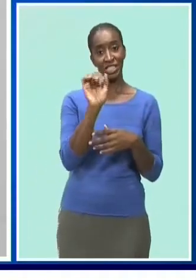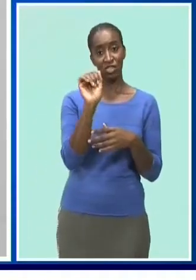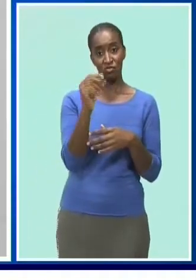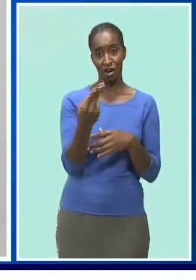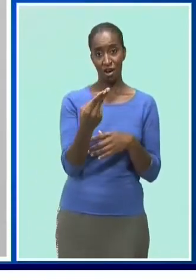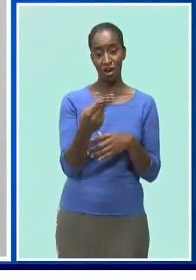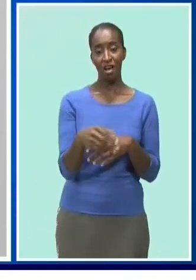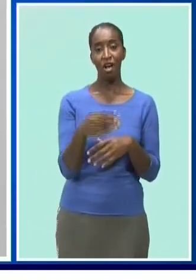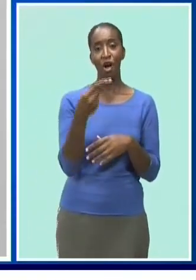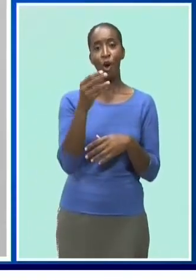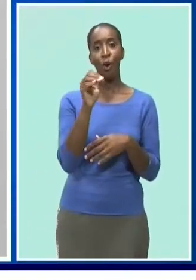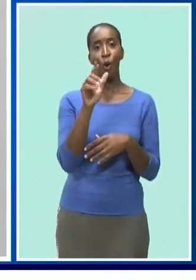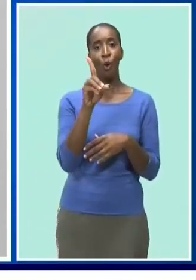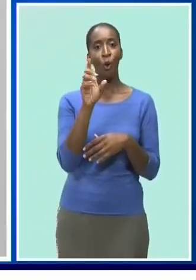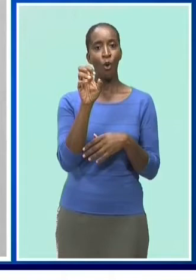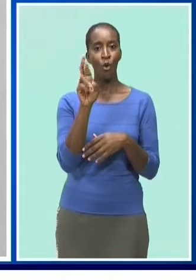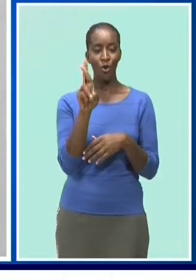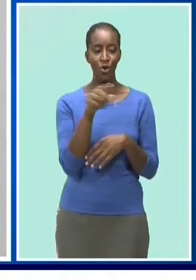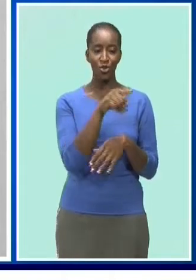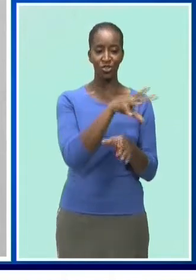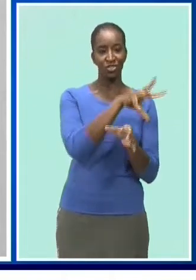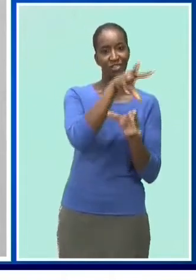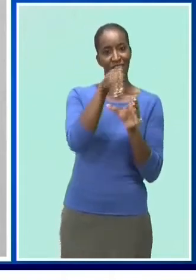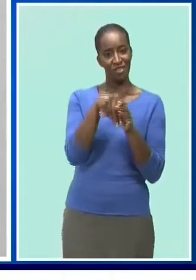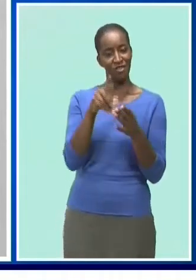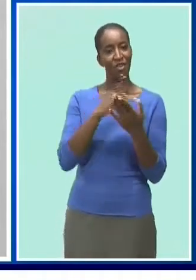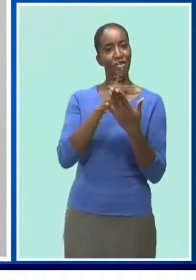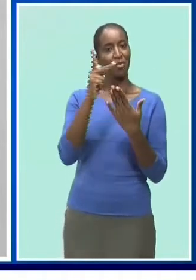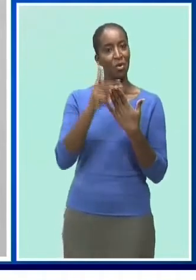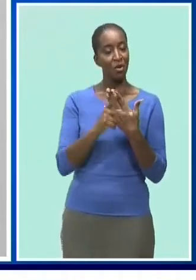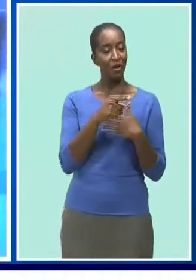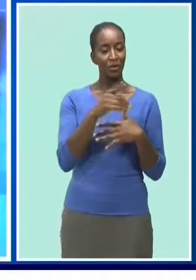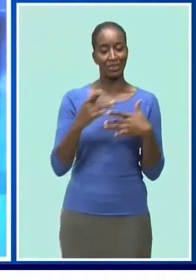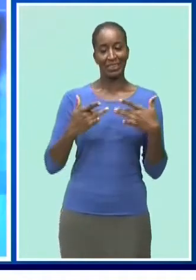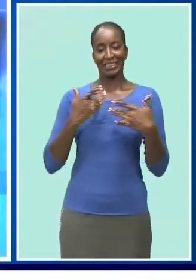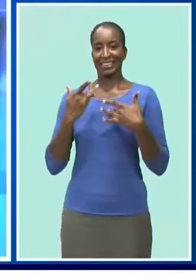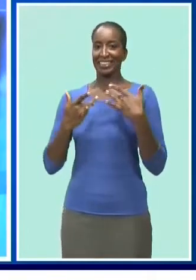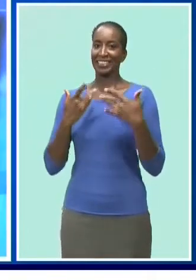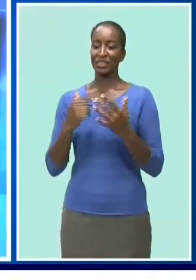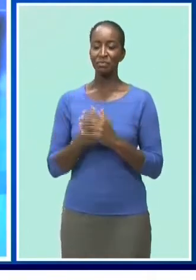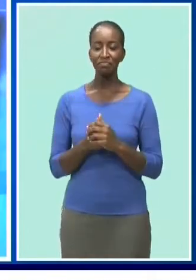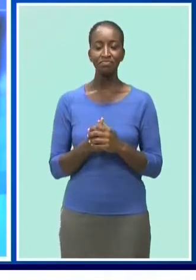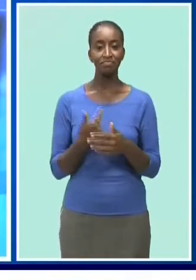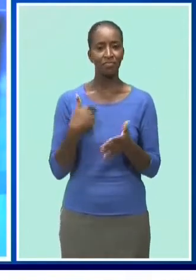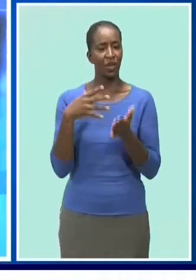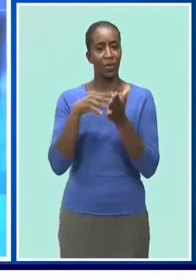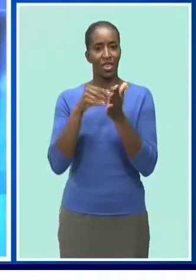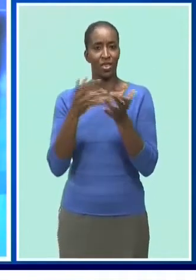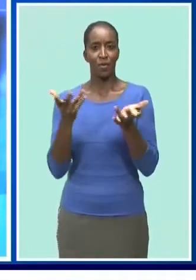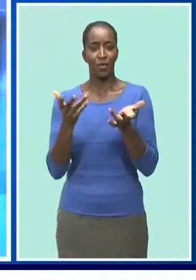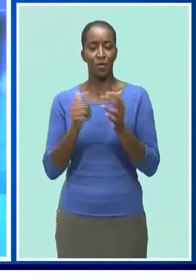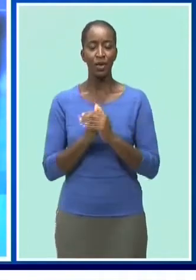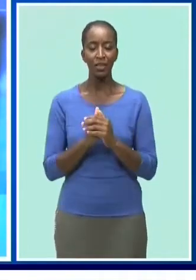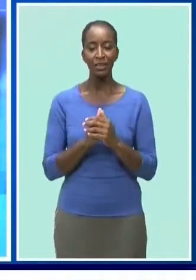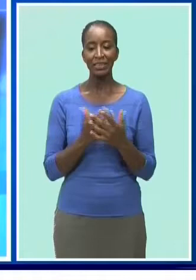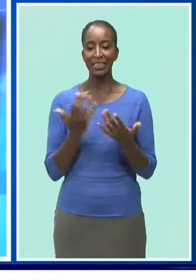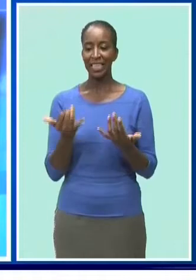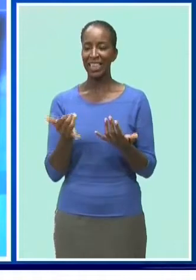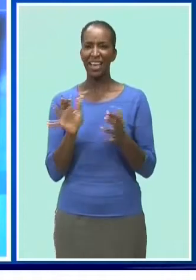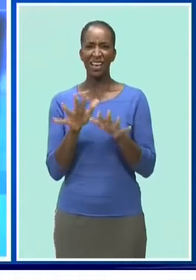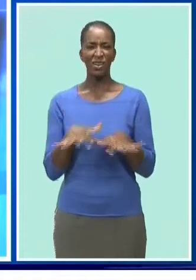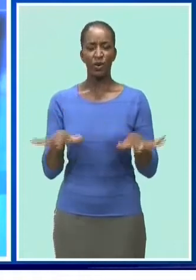when she decided to sign up, but she's glad she did. The most exciting thing I've learned is how to produce, the